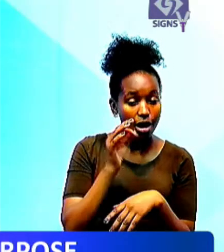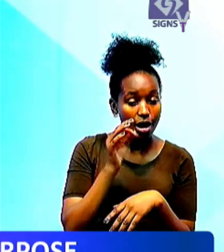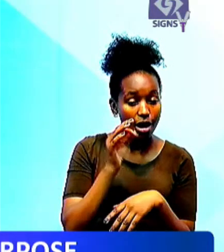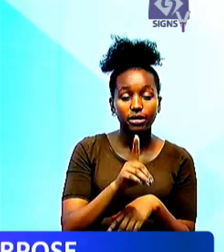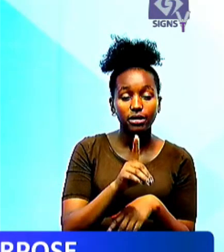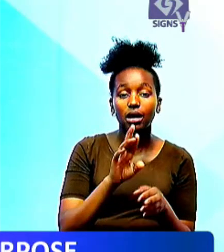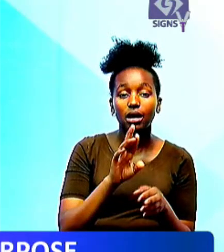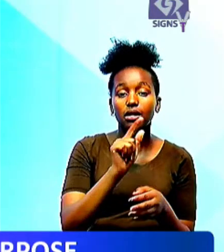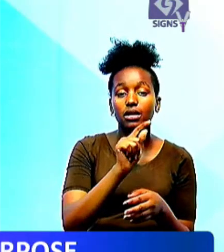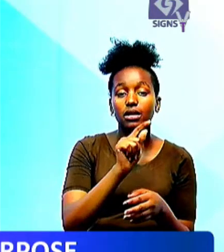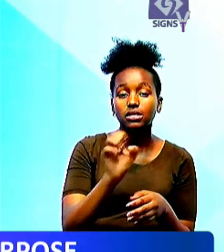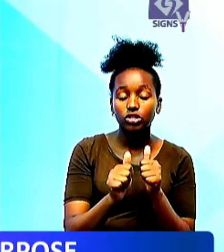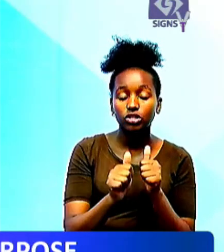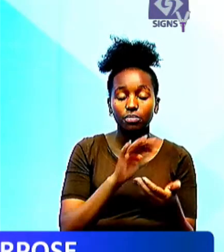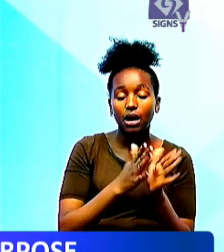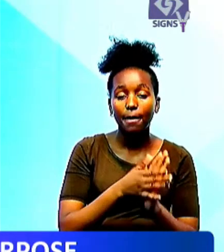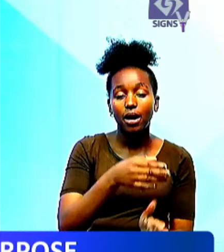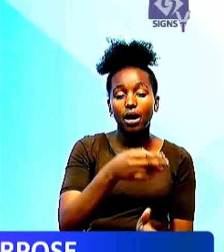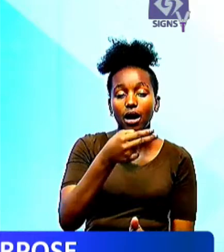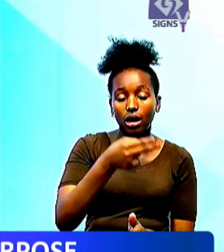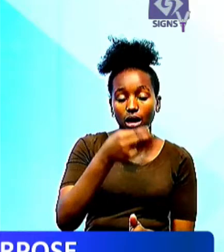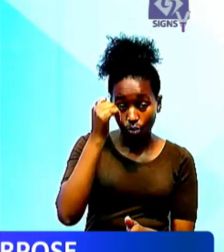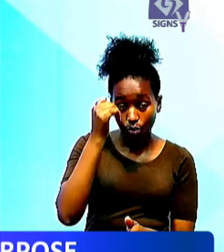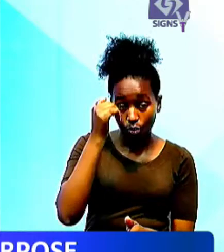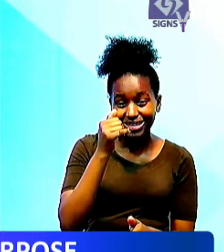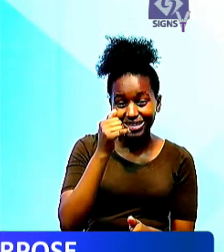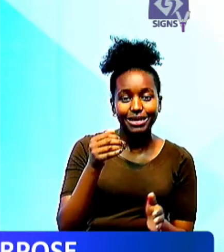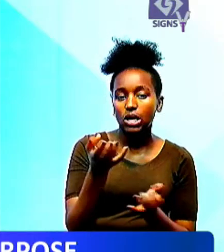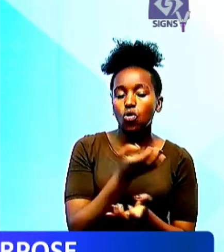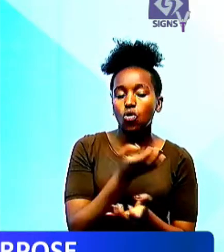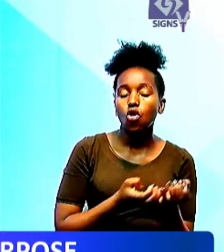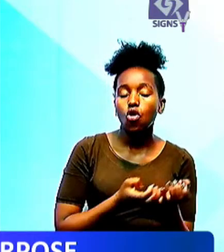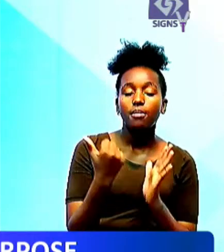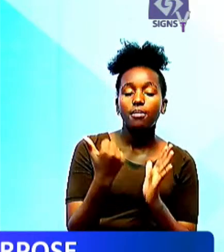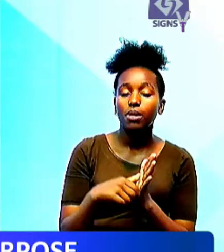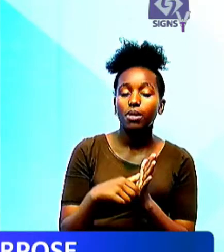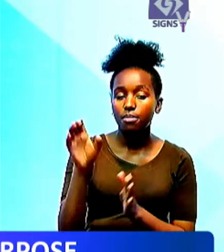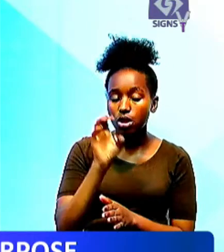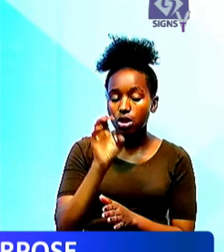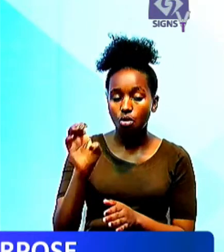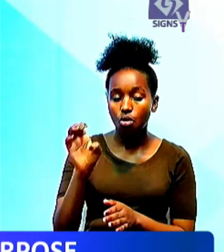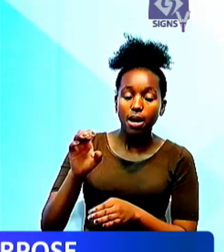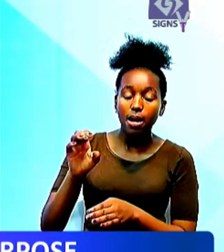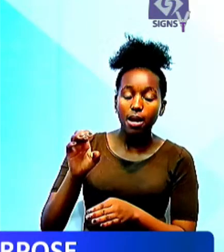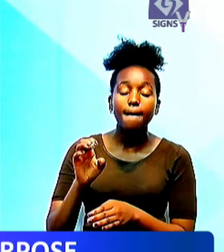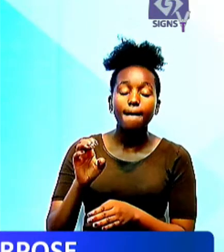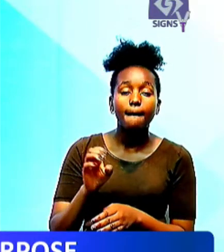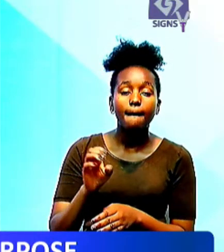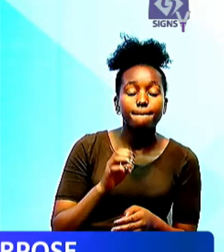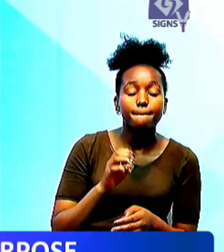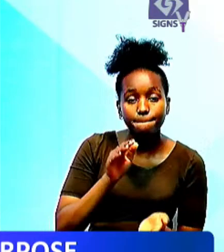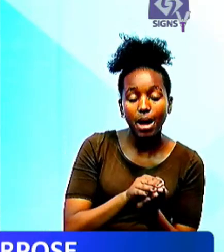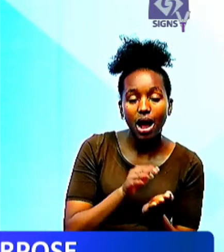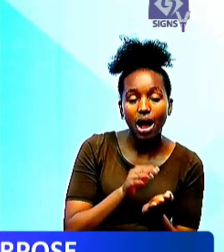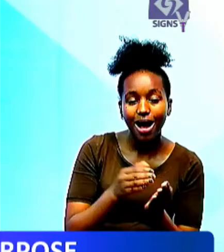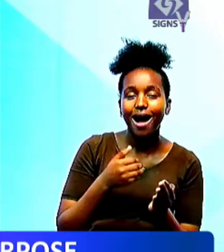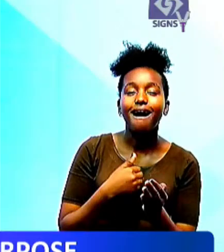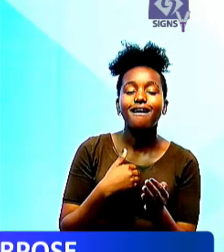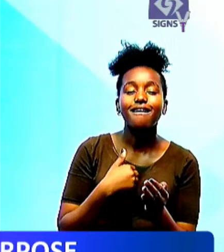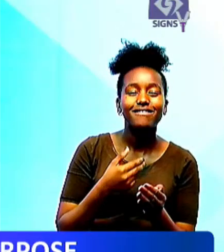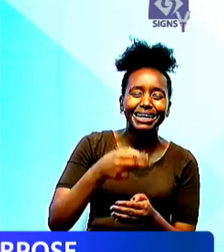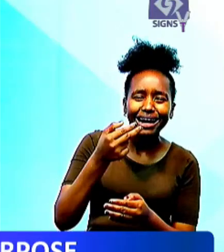were adjusting up because of the inflation. If you look the European Bank, they were also adjusting their rates up. We call that